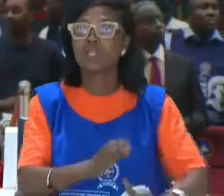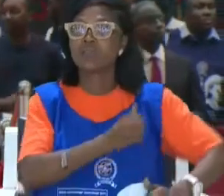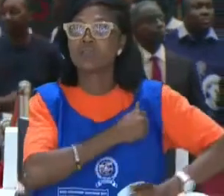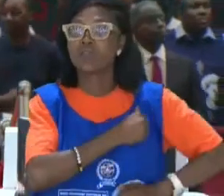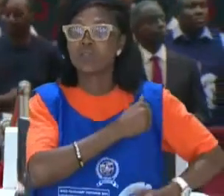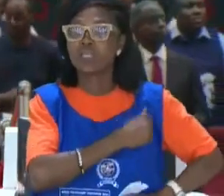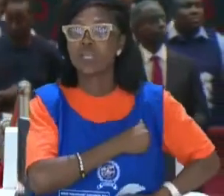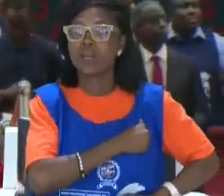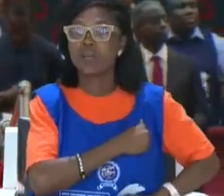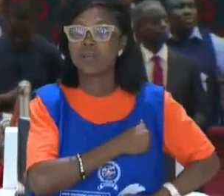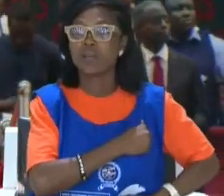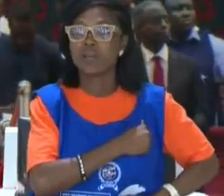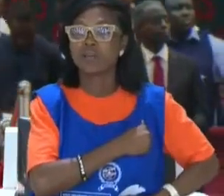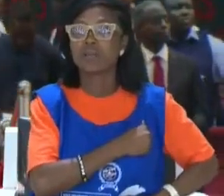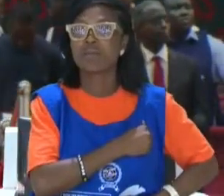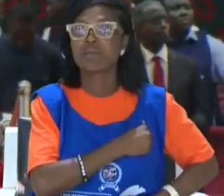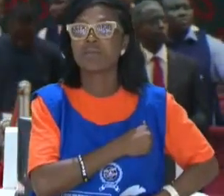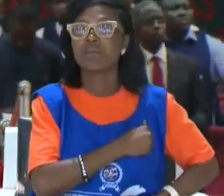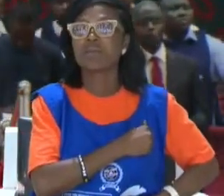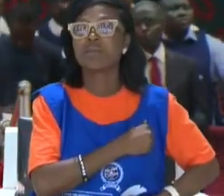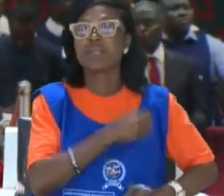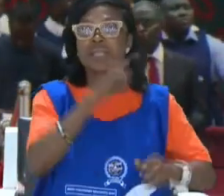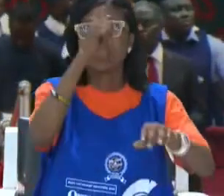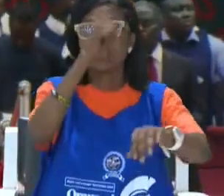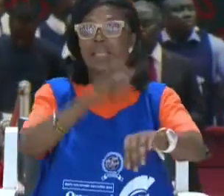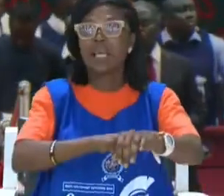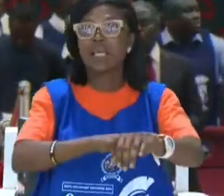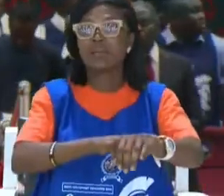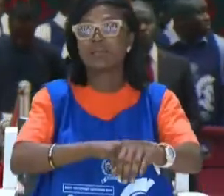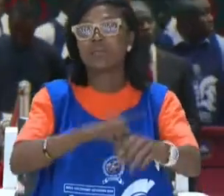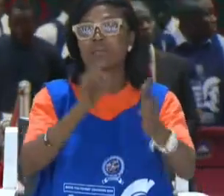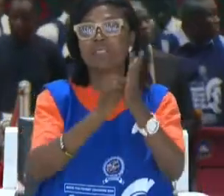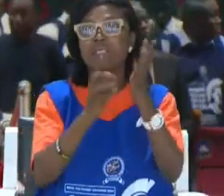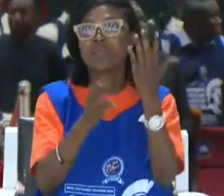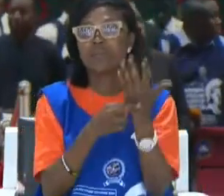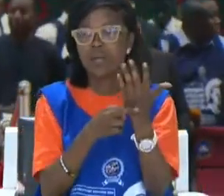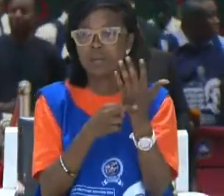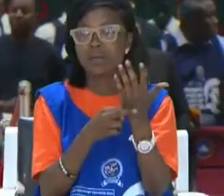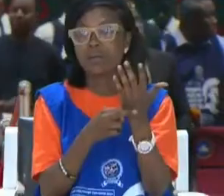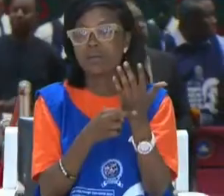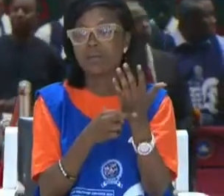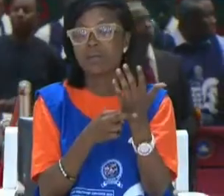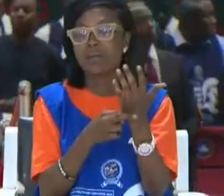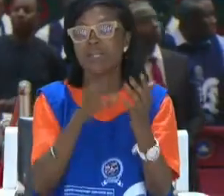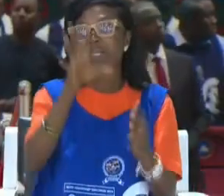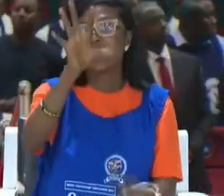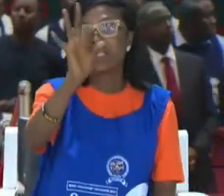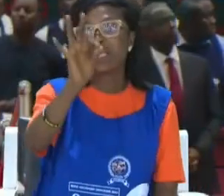time December 9 to